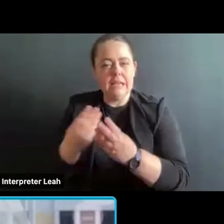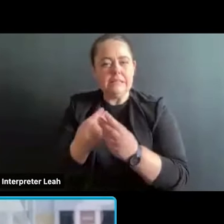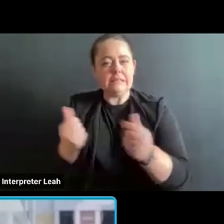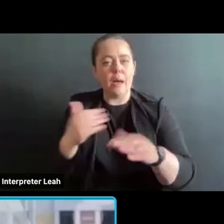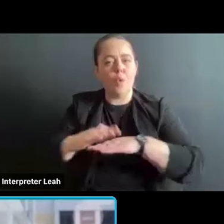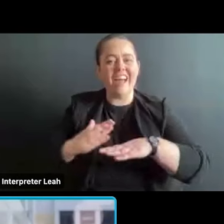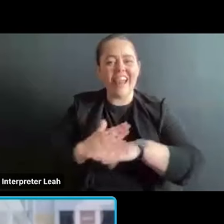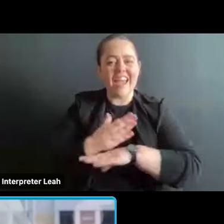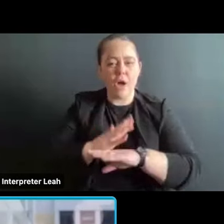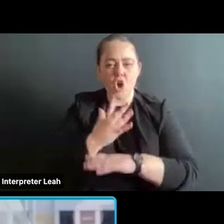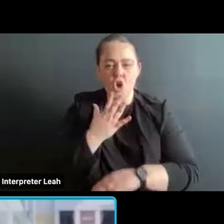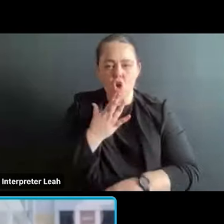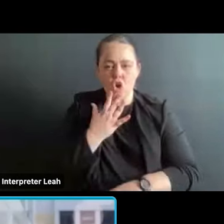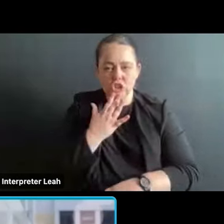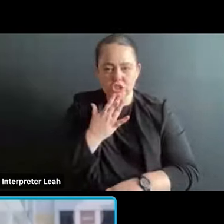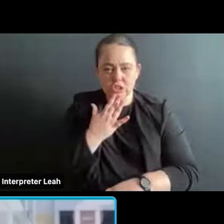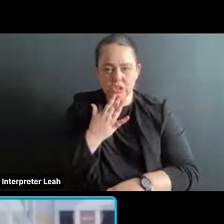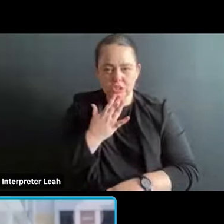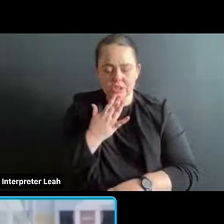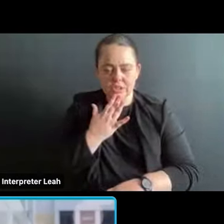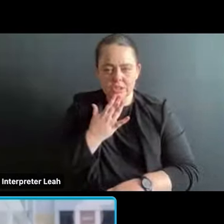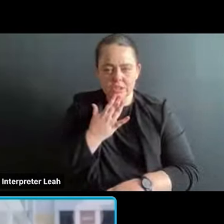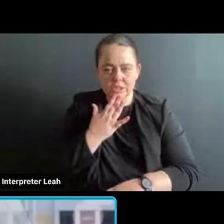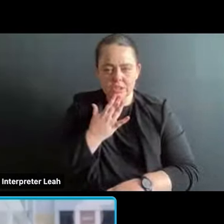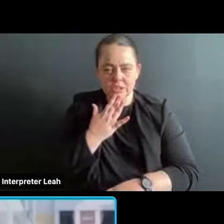to go through the ones that